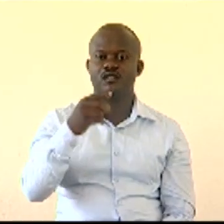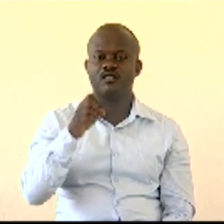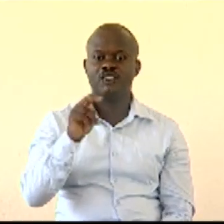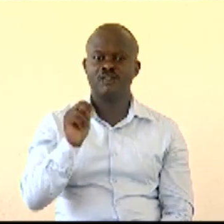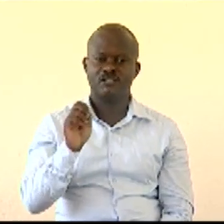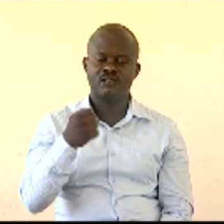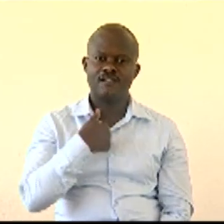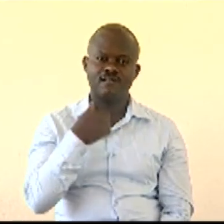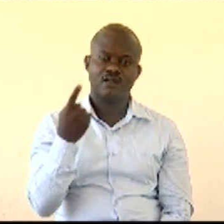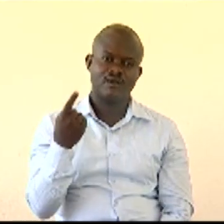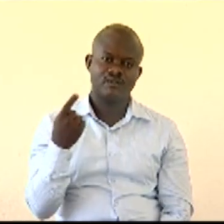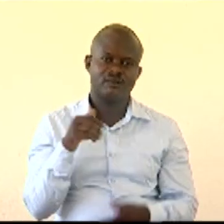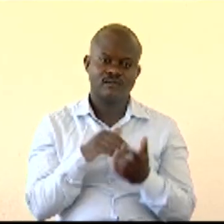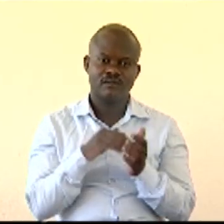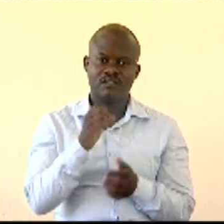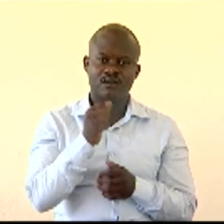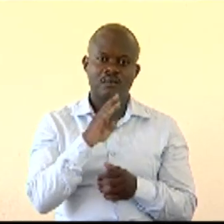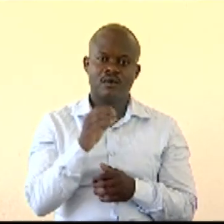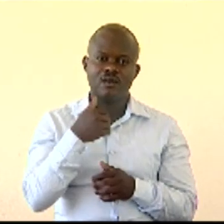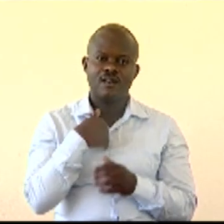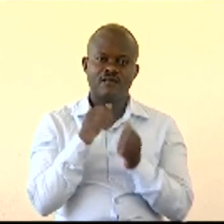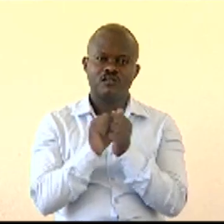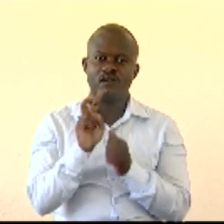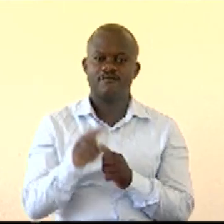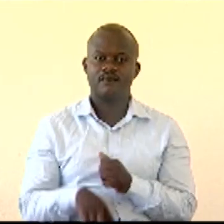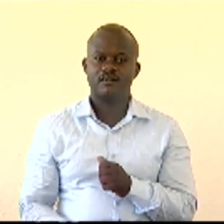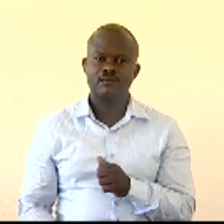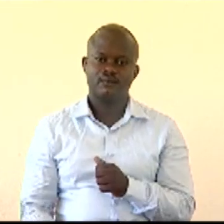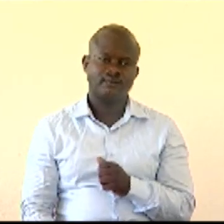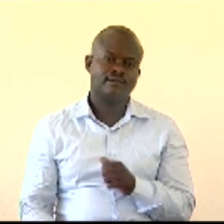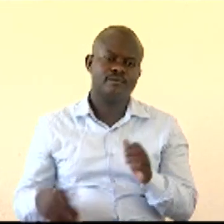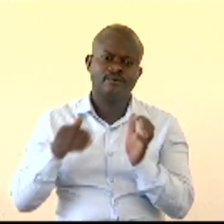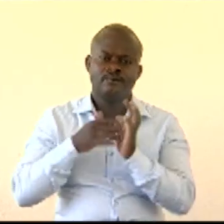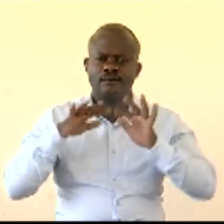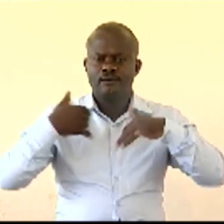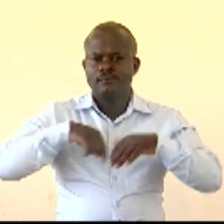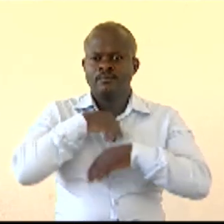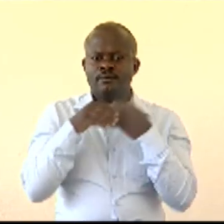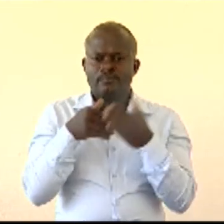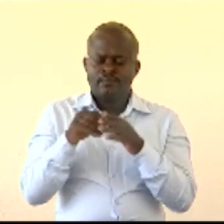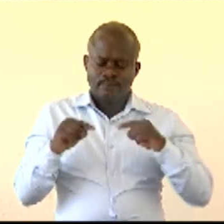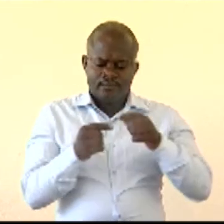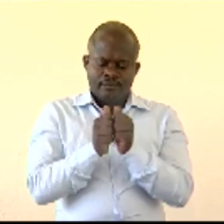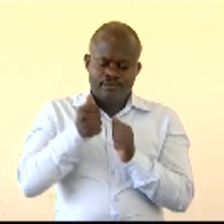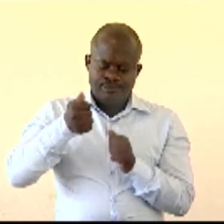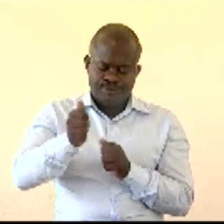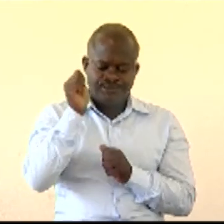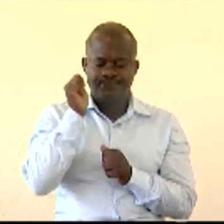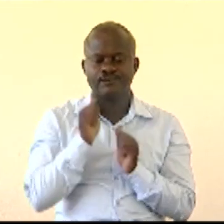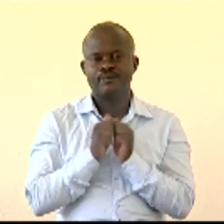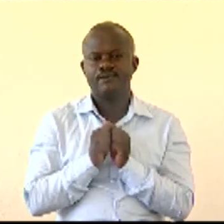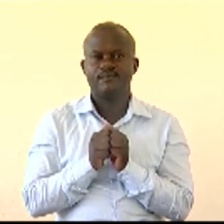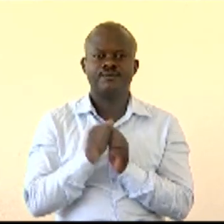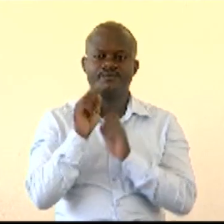has 1 and carbon has 12. And how do we deal with this one?